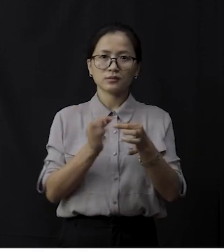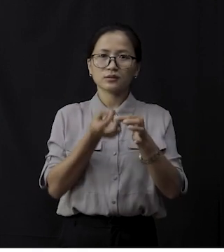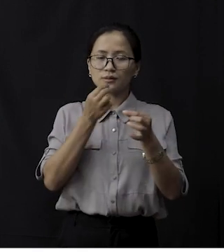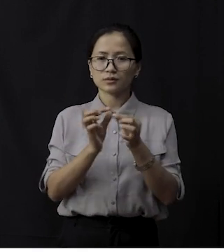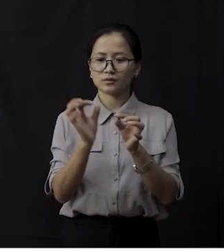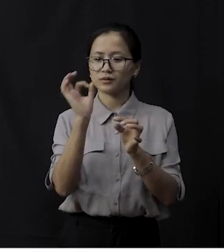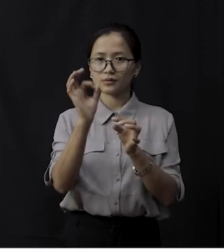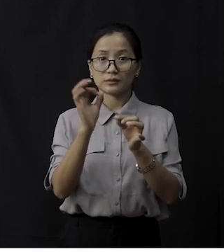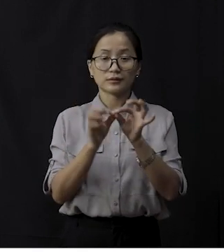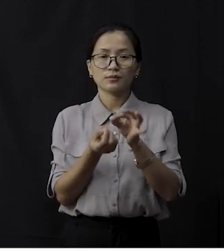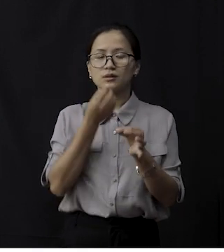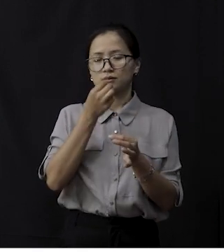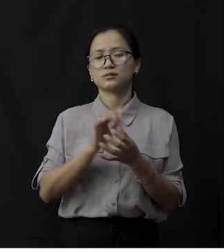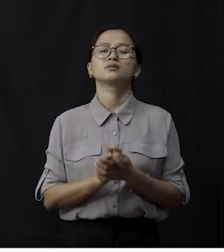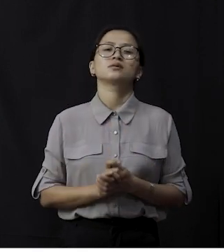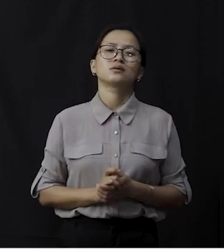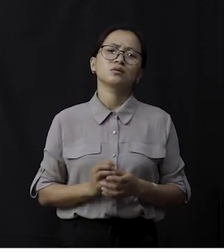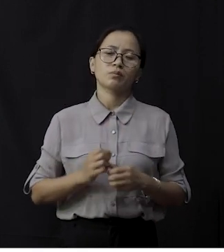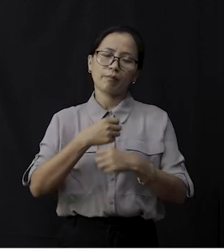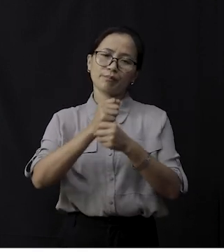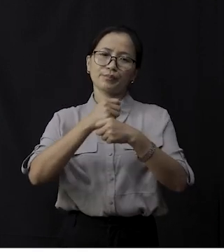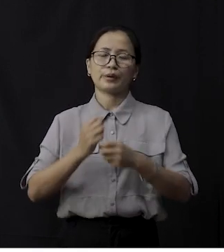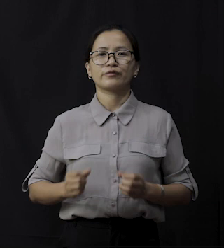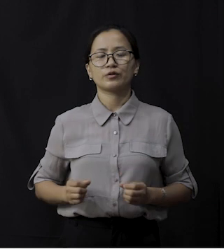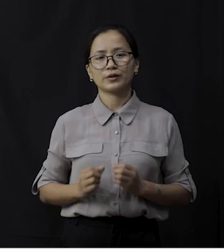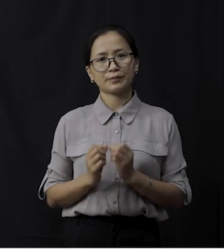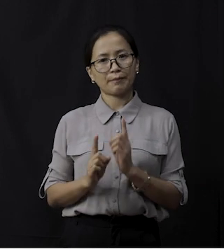from plants, right?